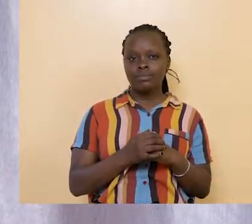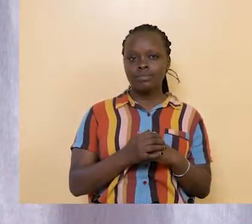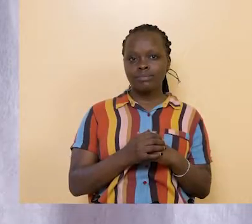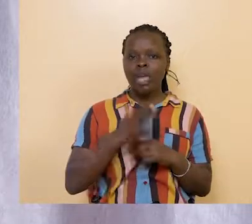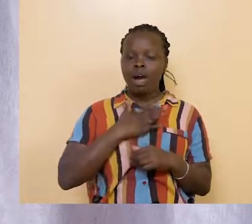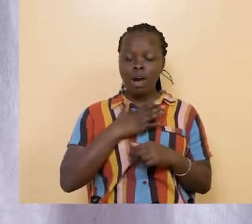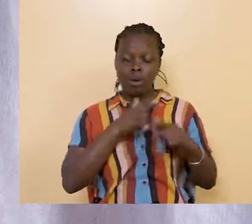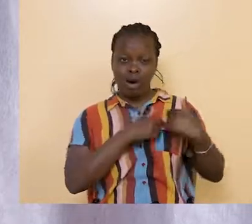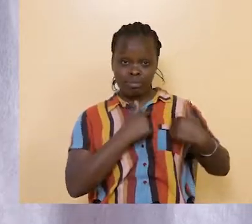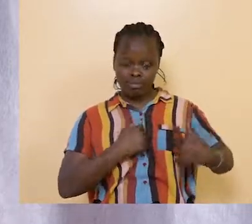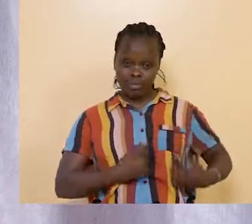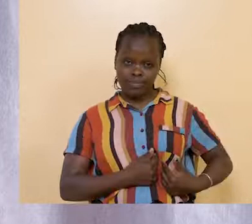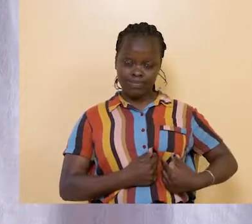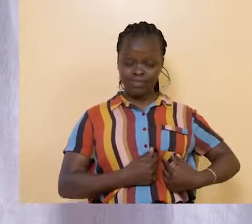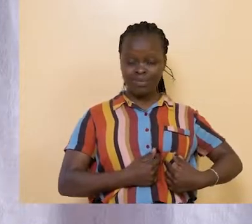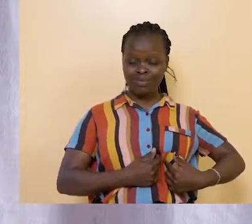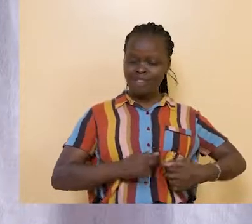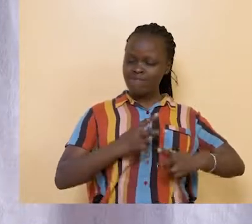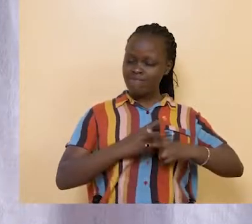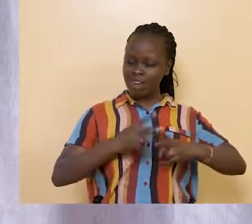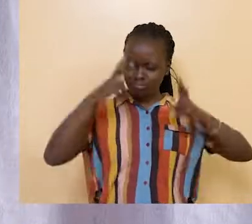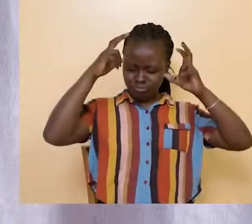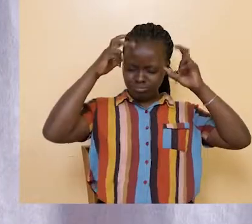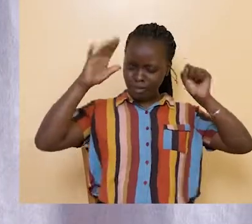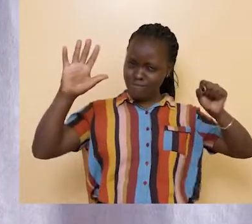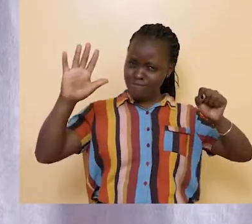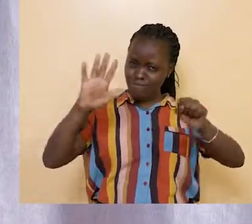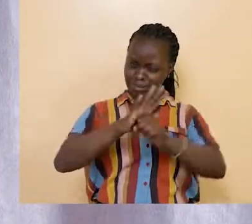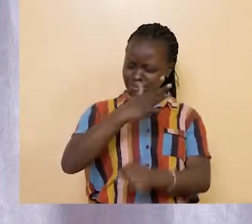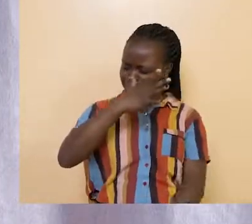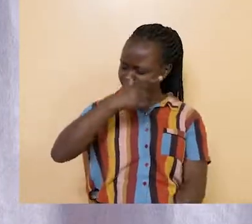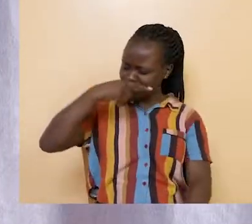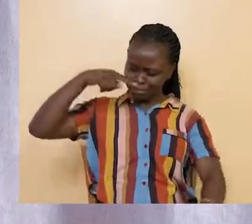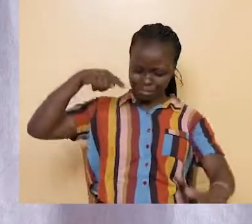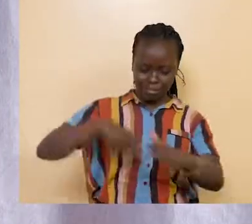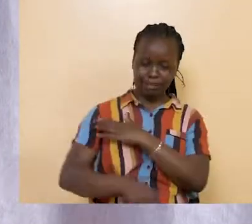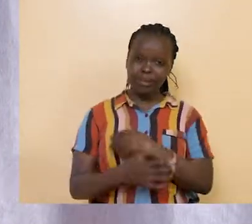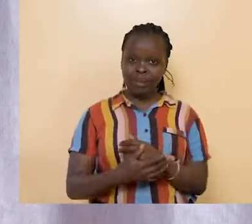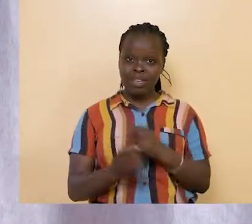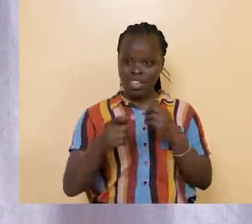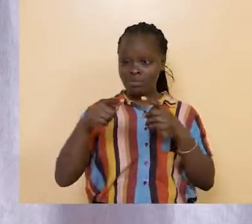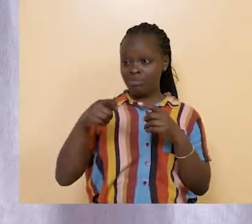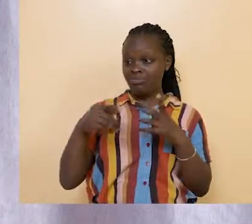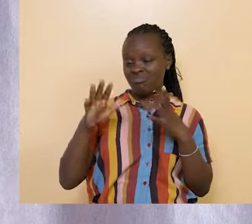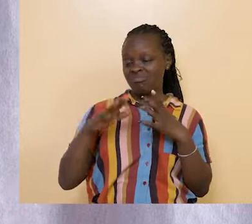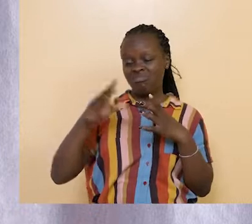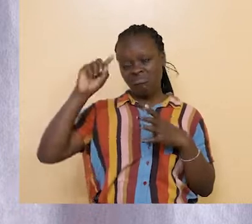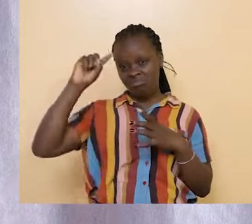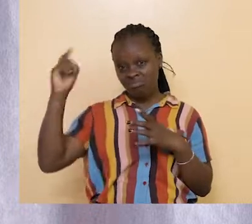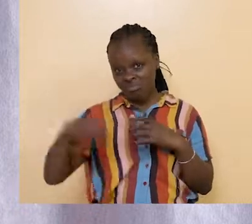Our hearts, as we said, are deceitful, and left to themselves,